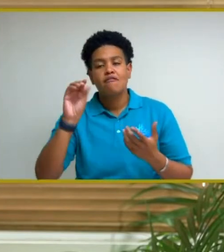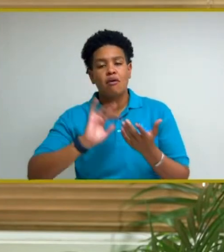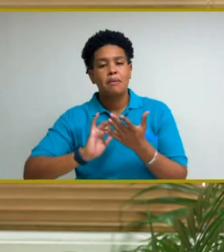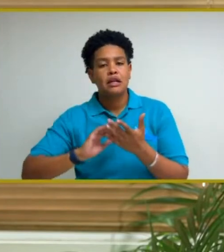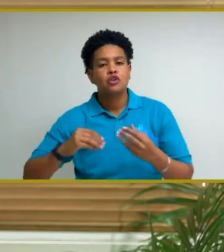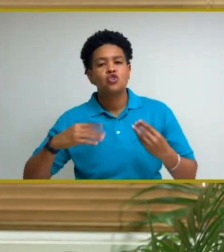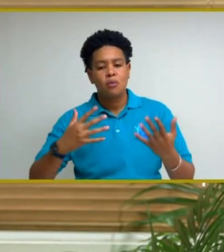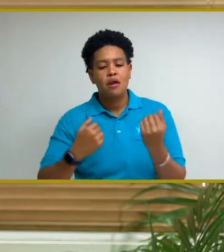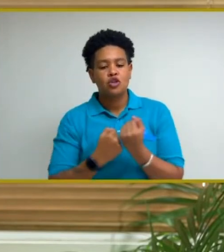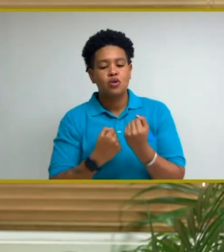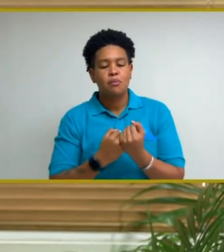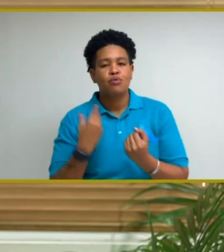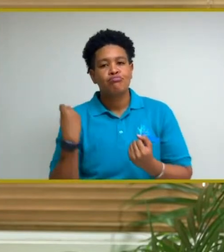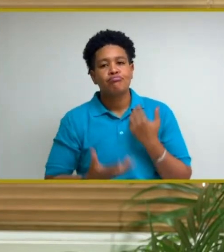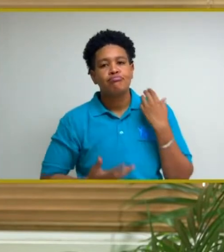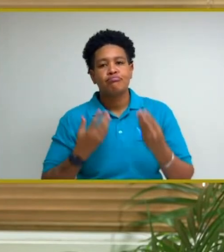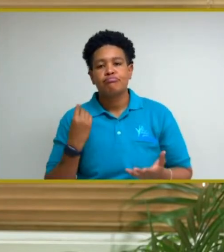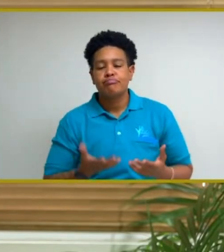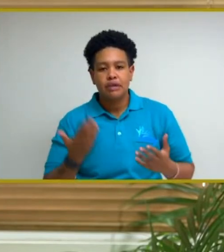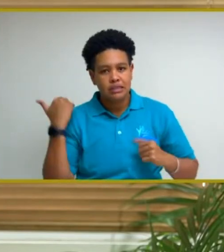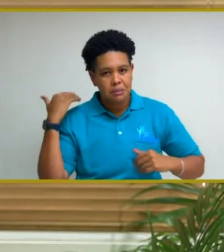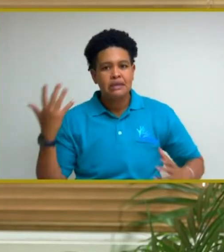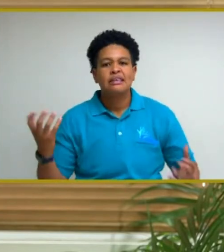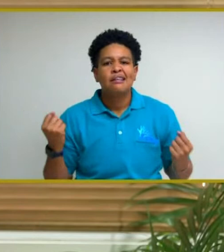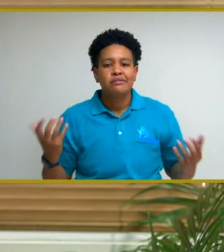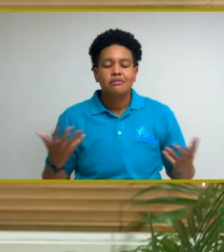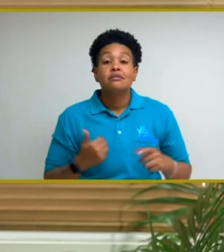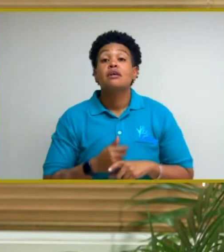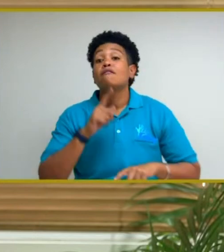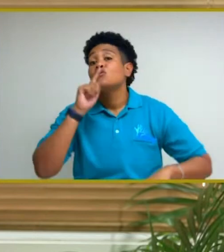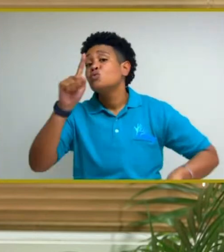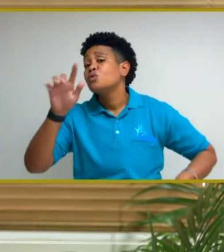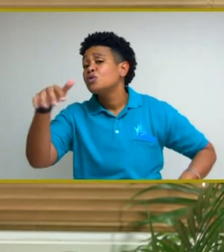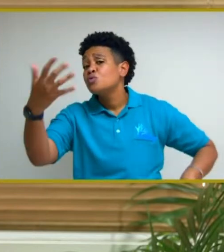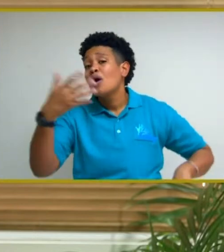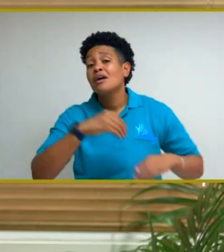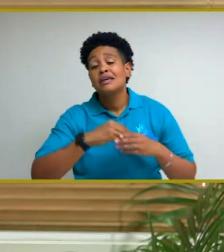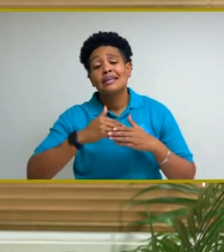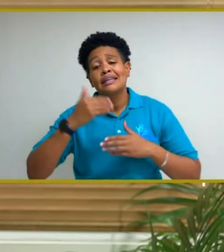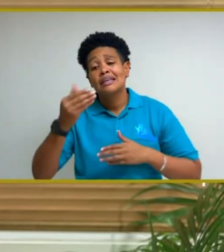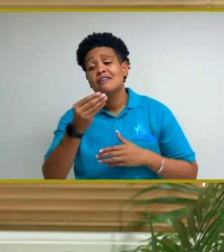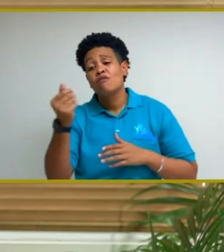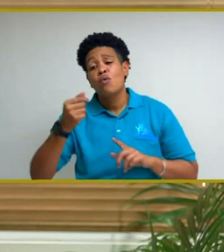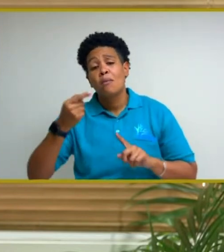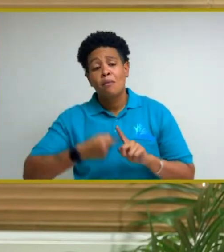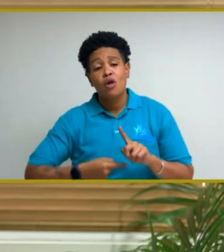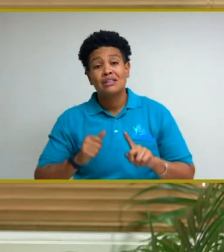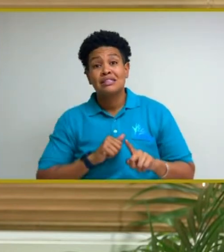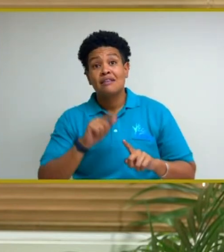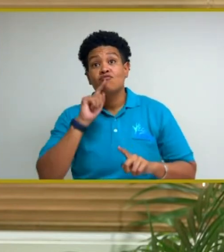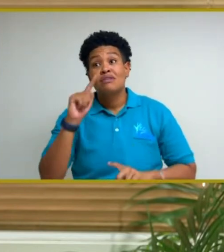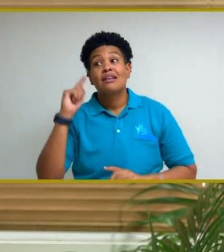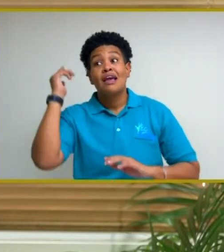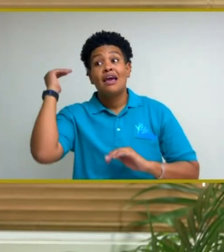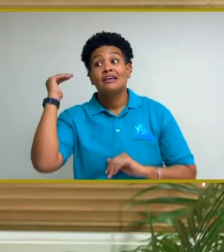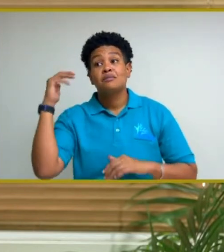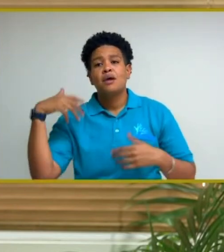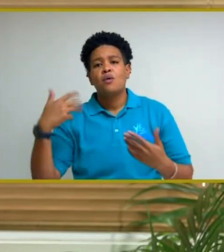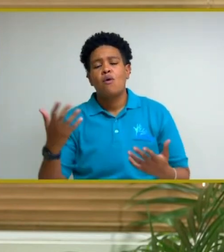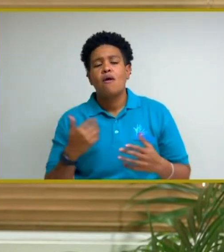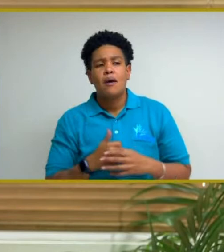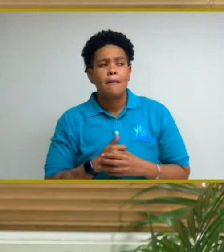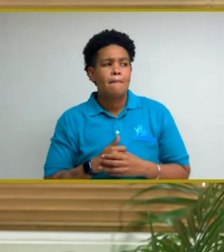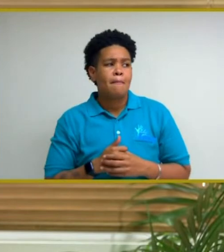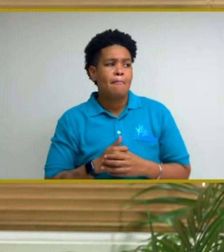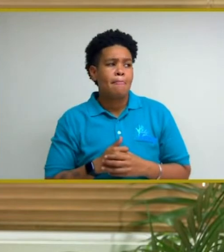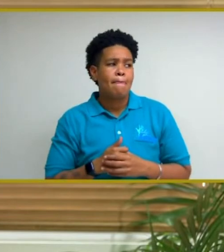Medical Support Platform. The truth is that in the next couple of months, I do expect